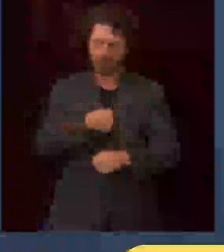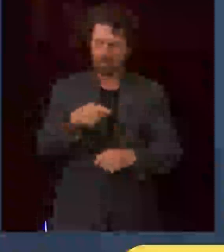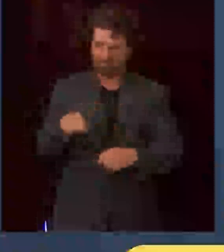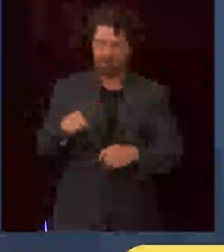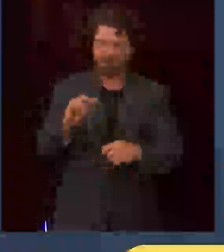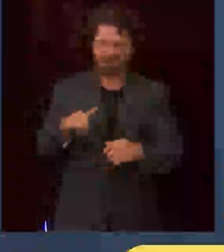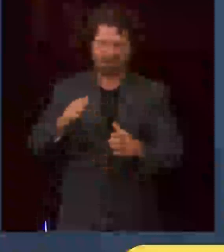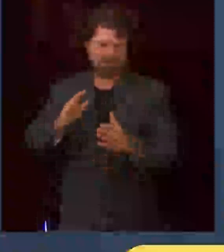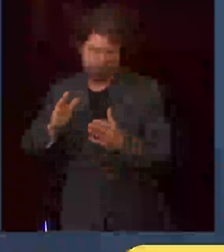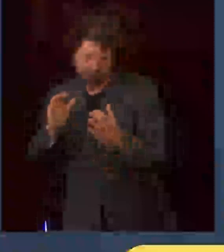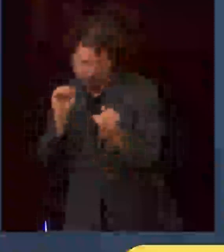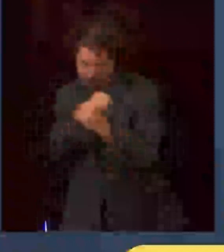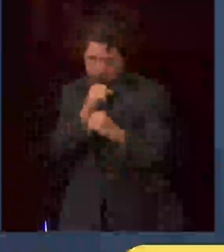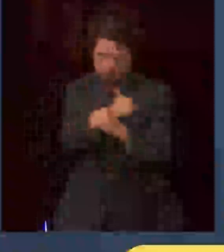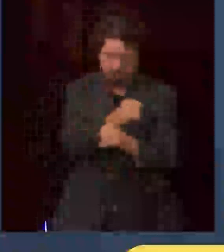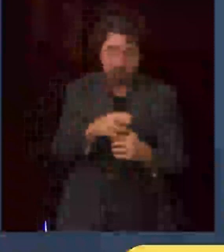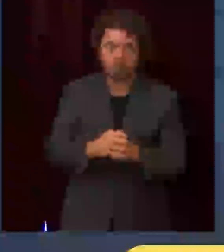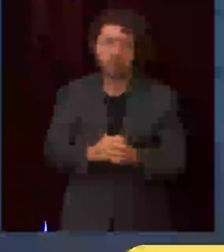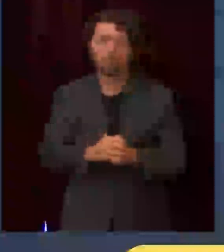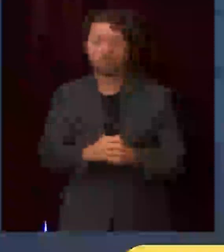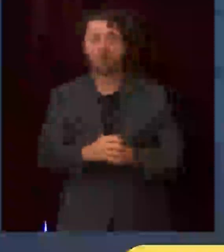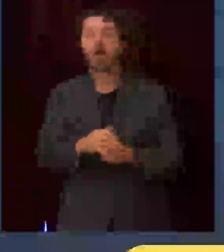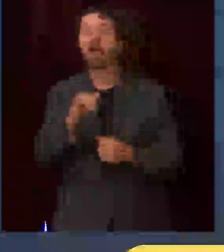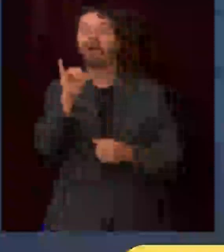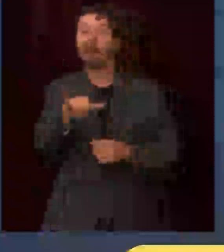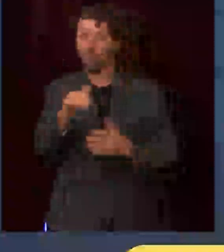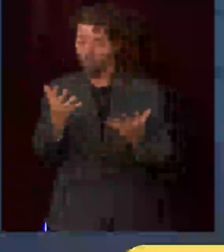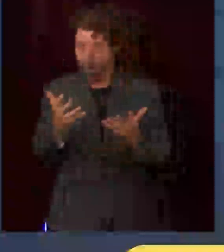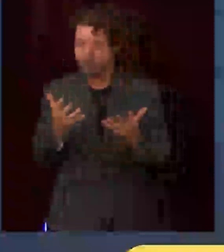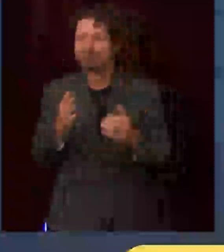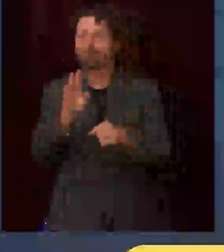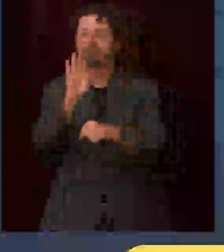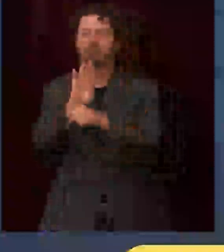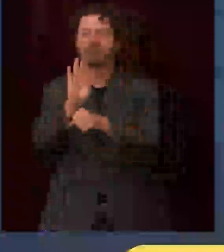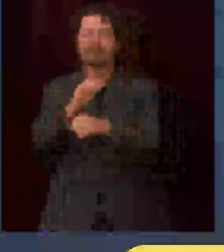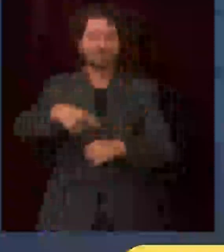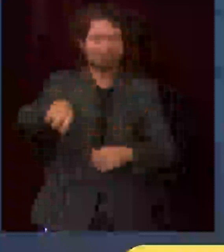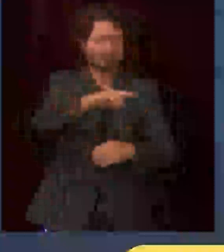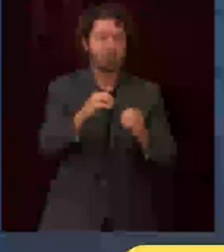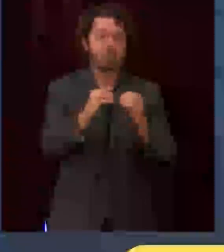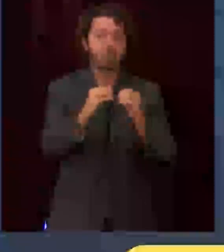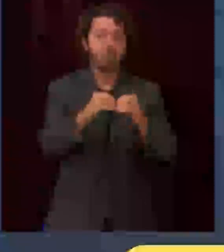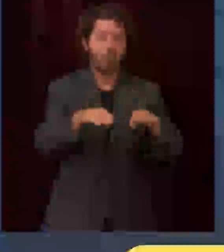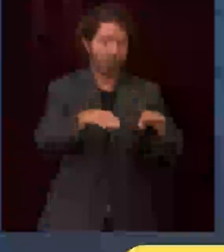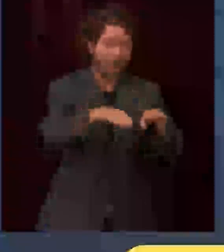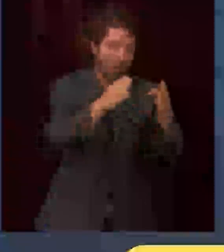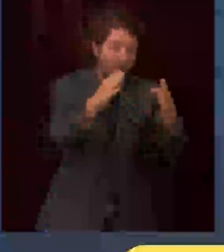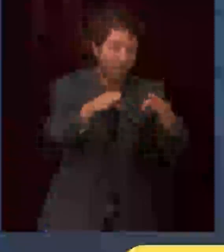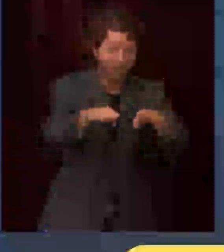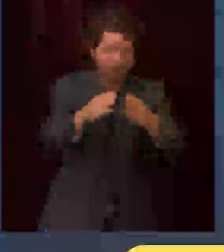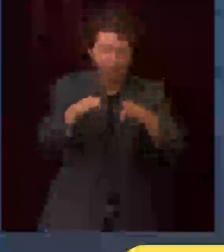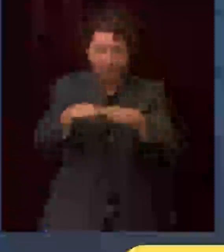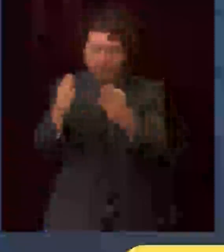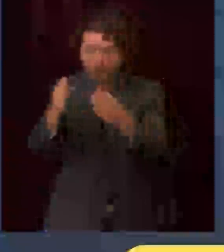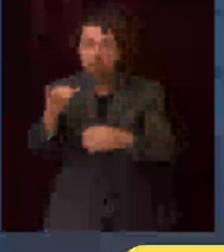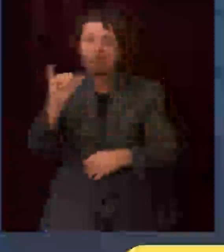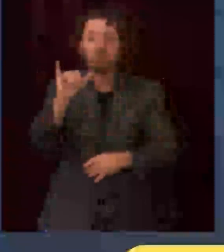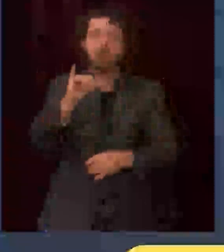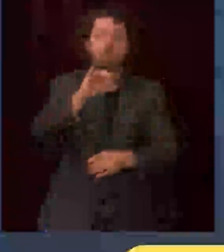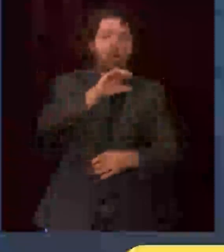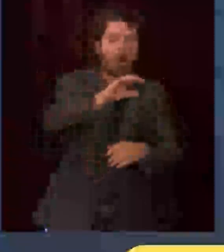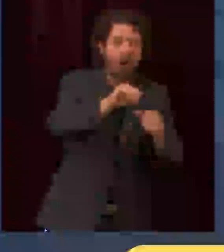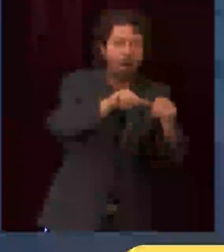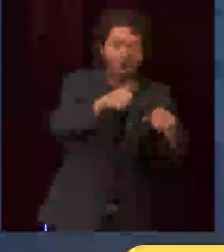It means more activities will be allowed and more flexibility will be afforded counties in a variety of